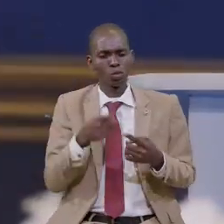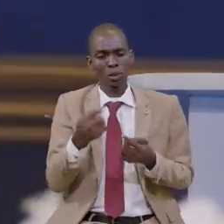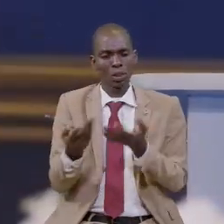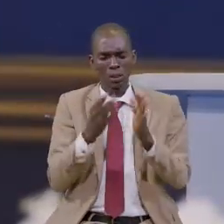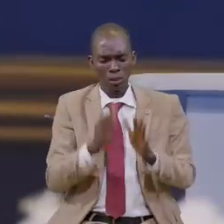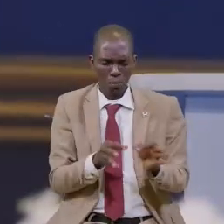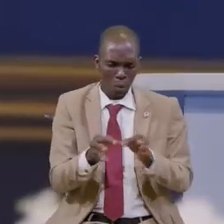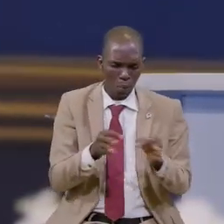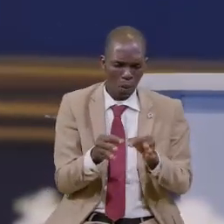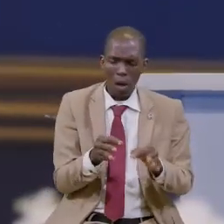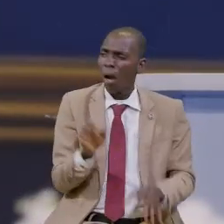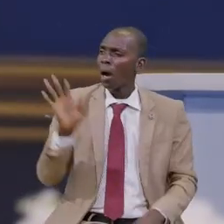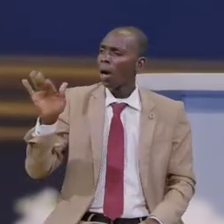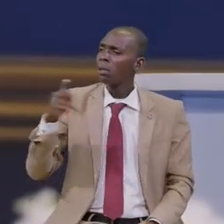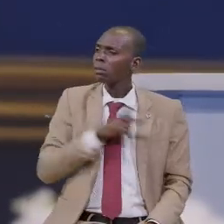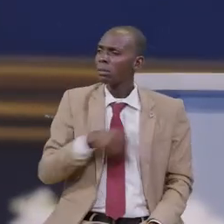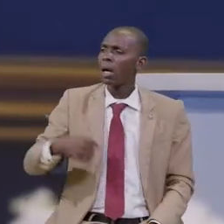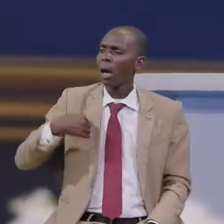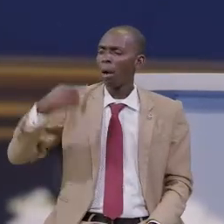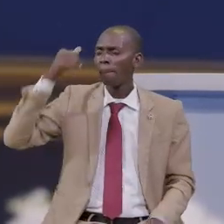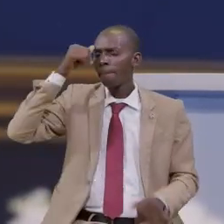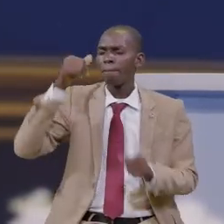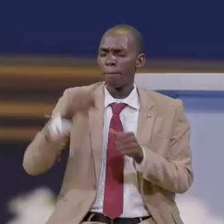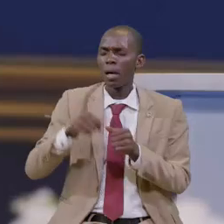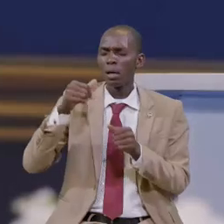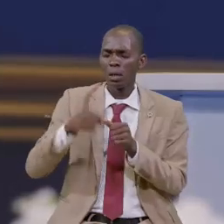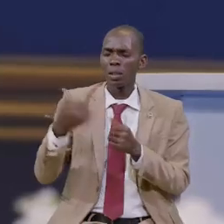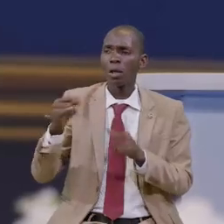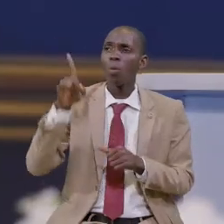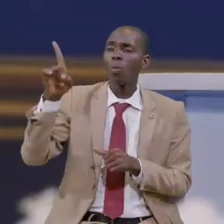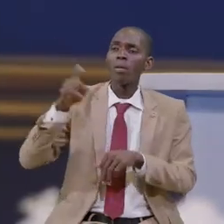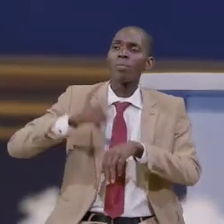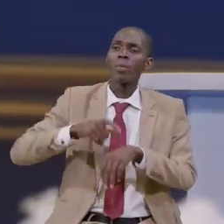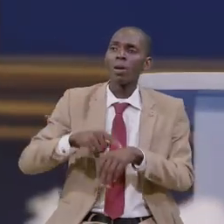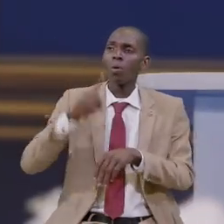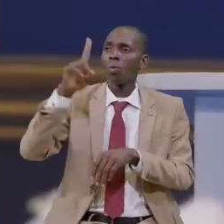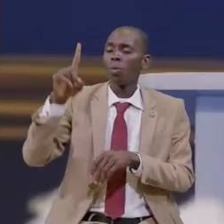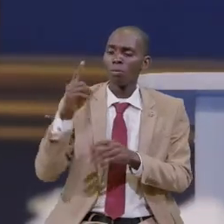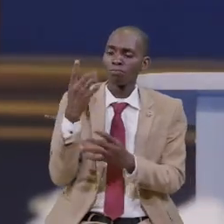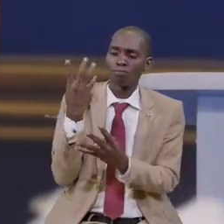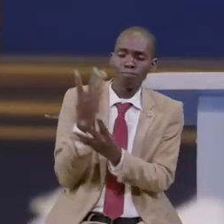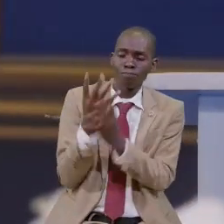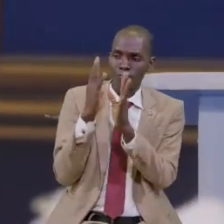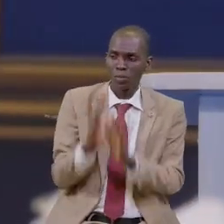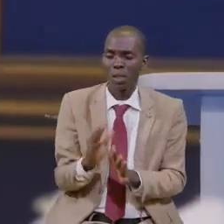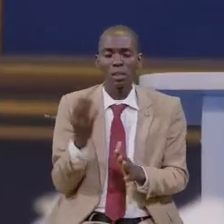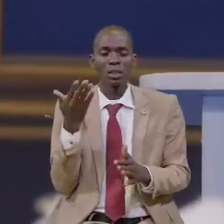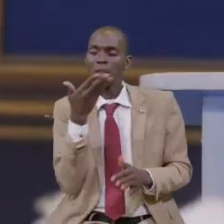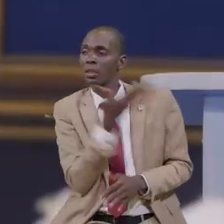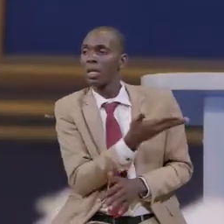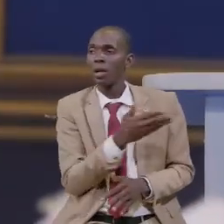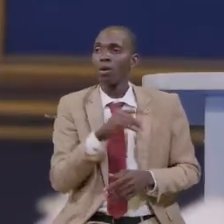partner. There is a slave captive in the prison over there. Where we were, that